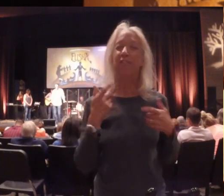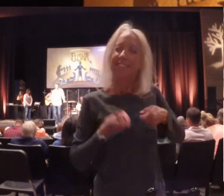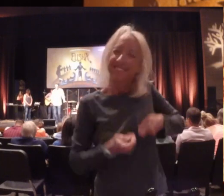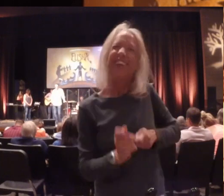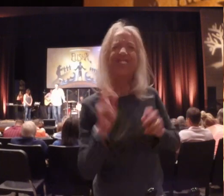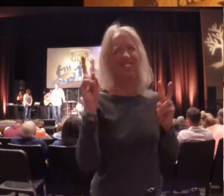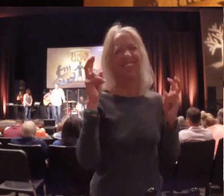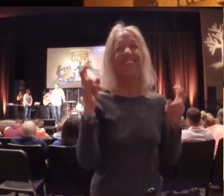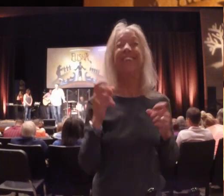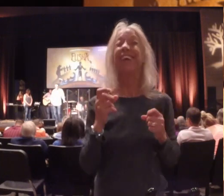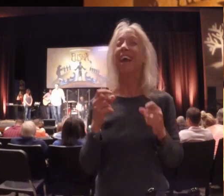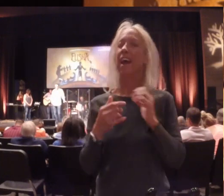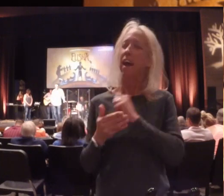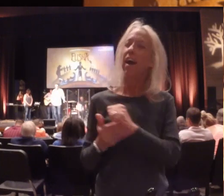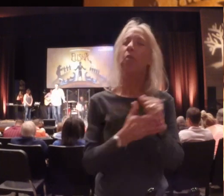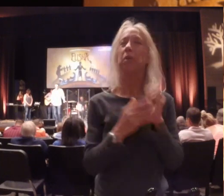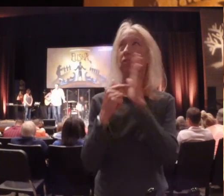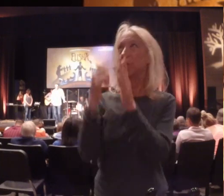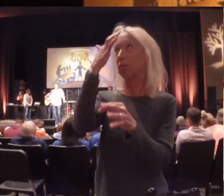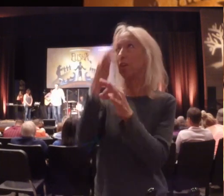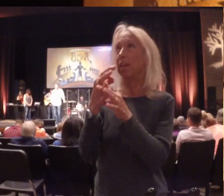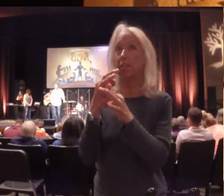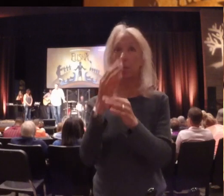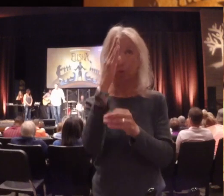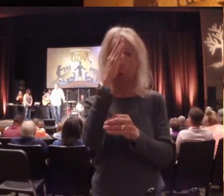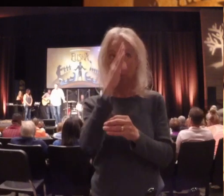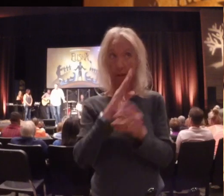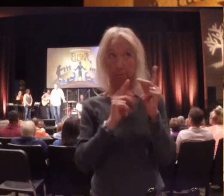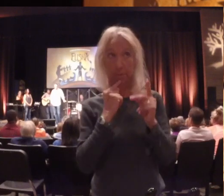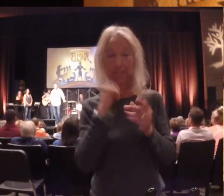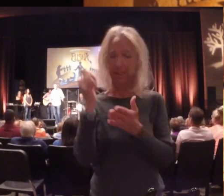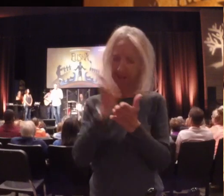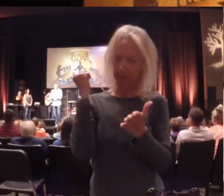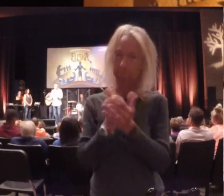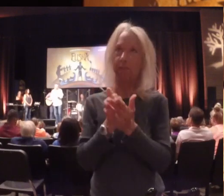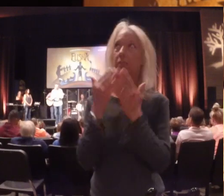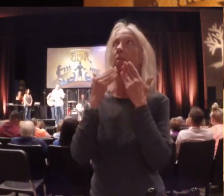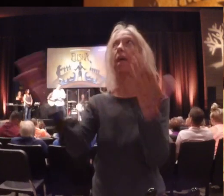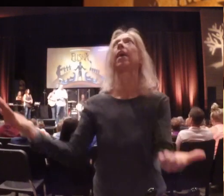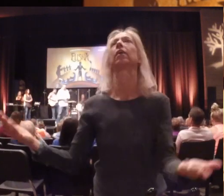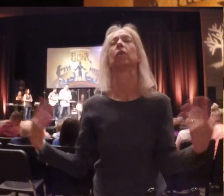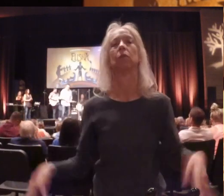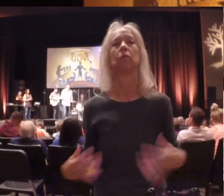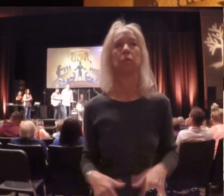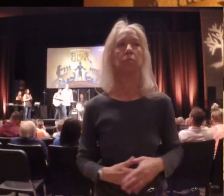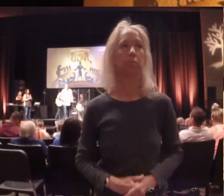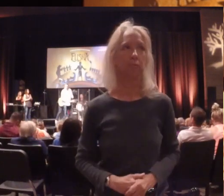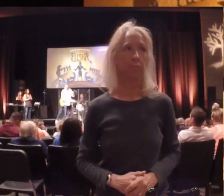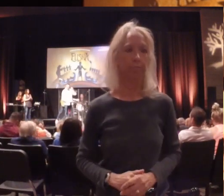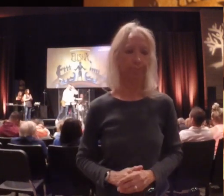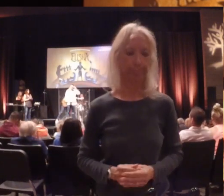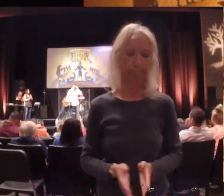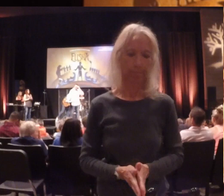to do, ditches to dig, Lord, and may we show our faith to you. And all God's people said, amen. Let's thank the Lord for what he's